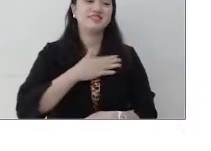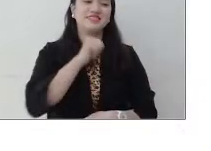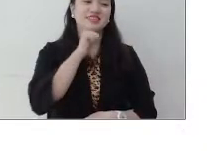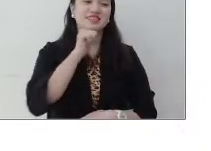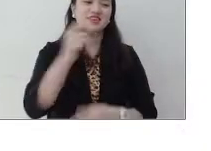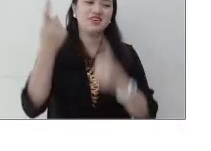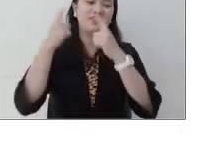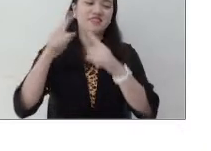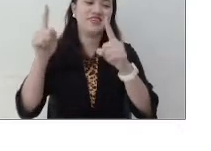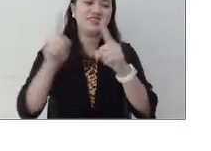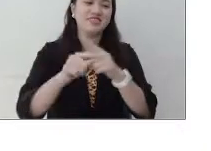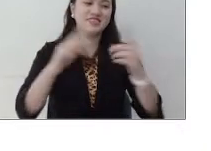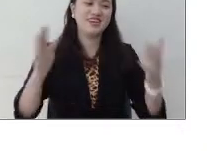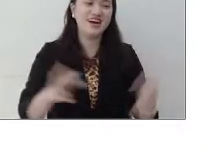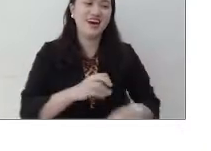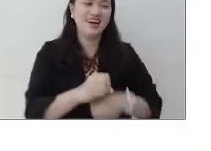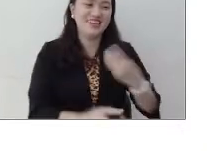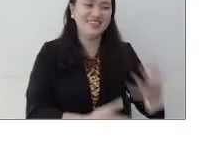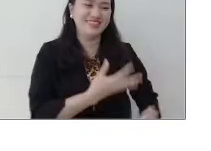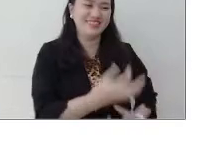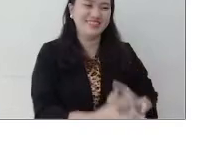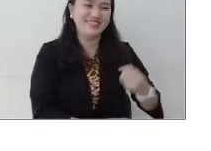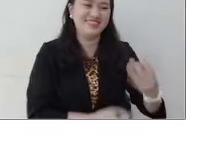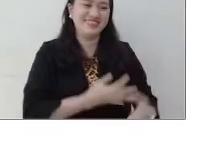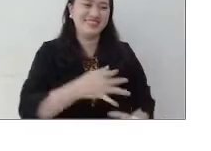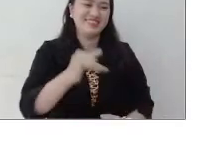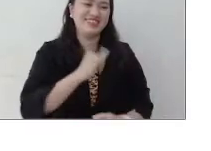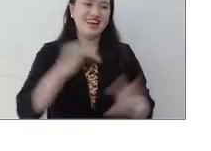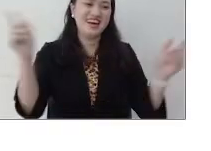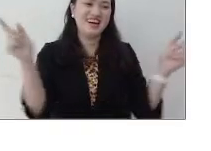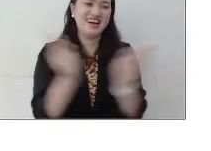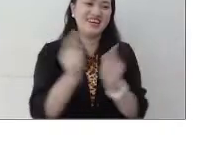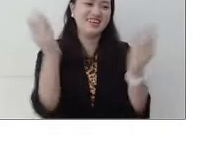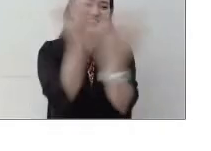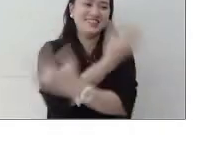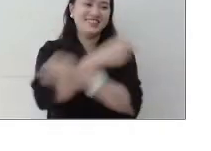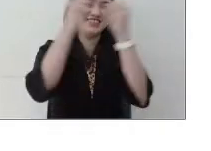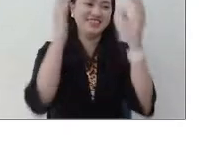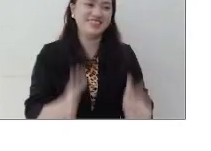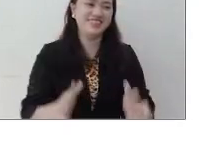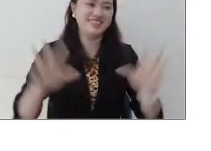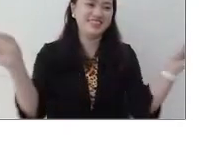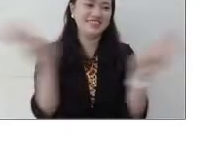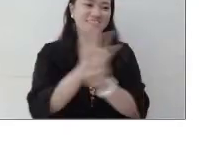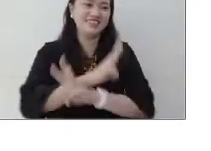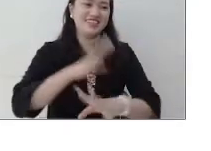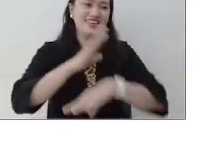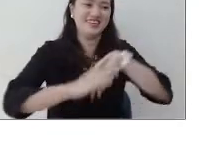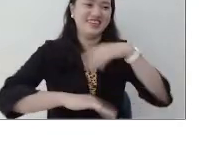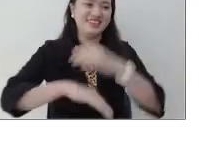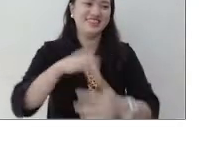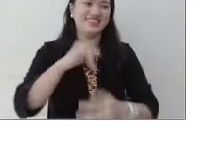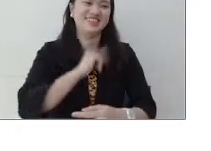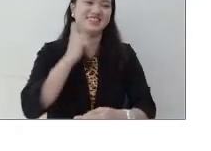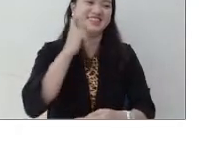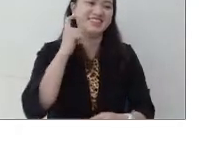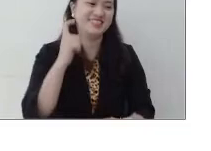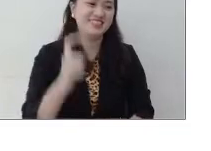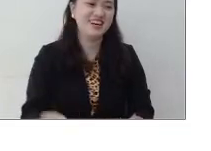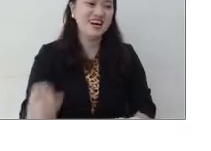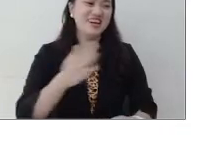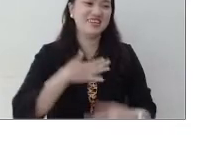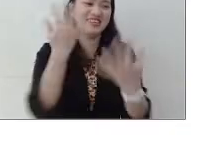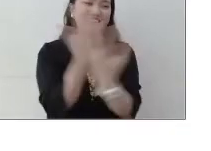I'm not going to hell. I met the Savior, what a story I